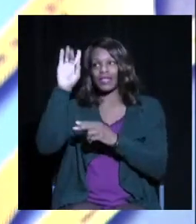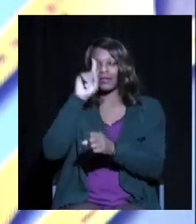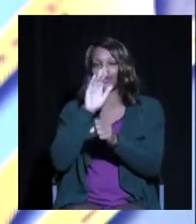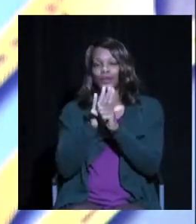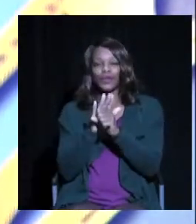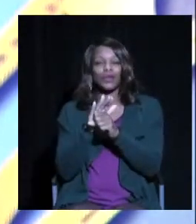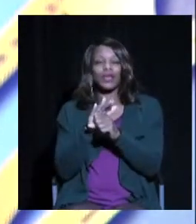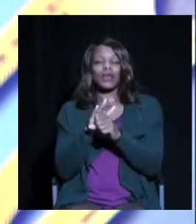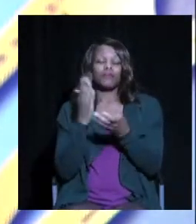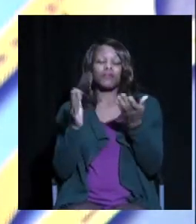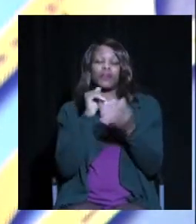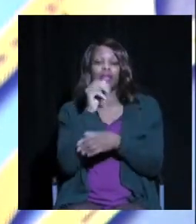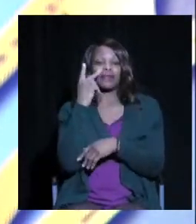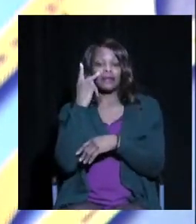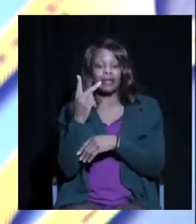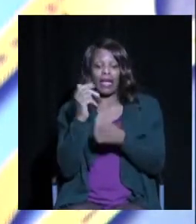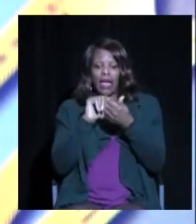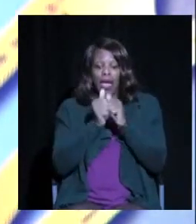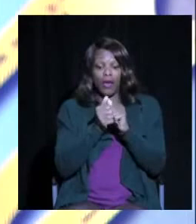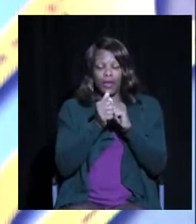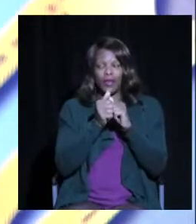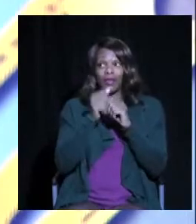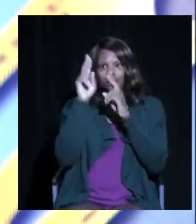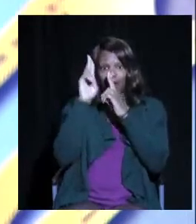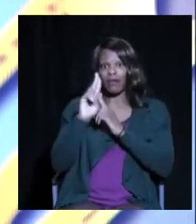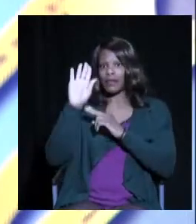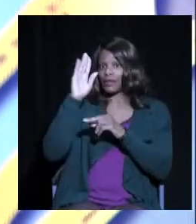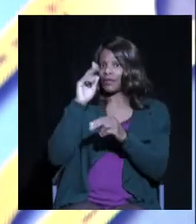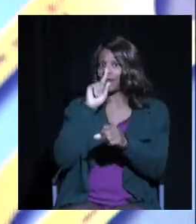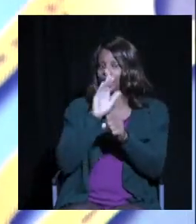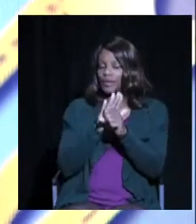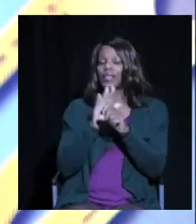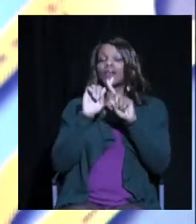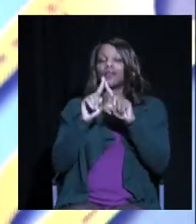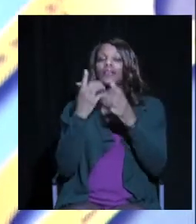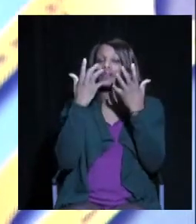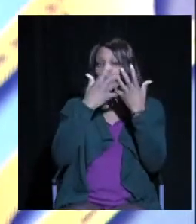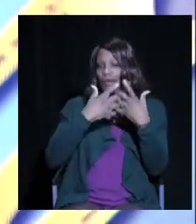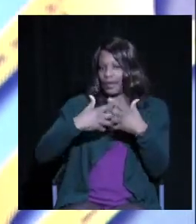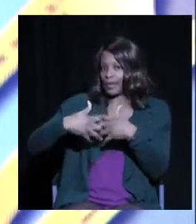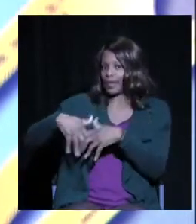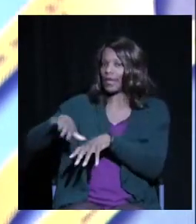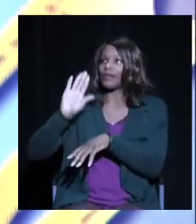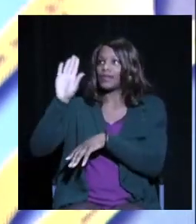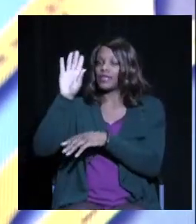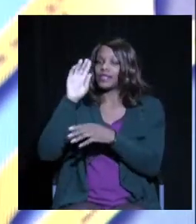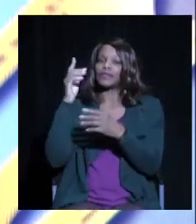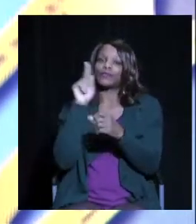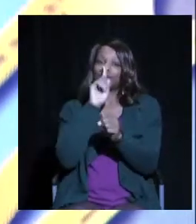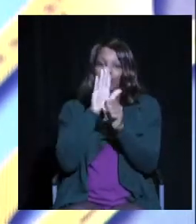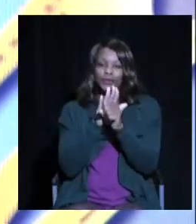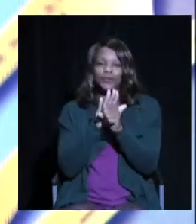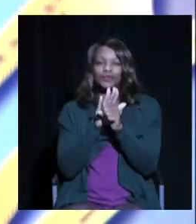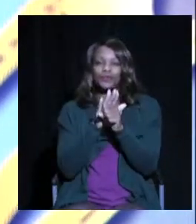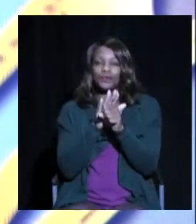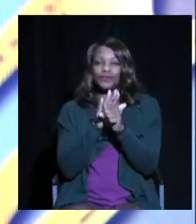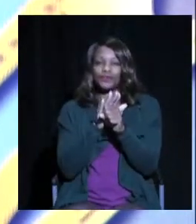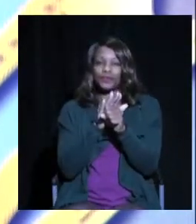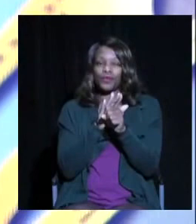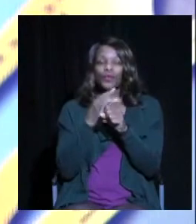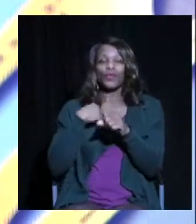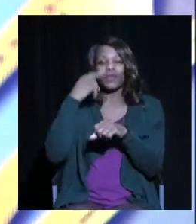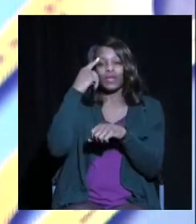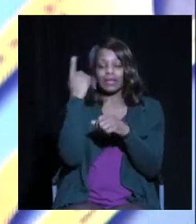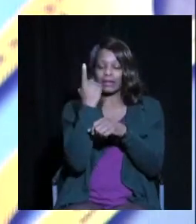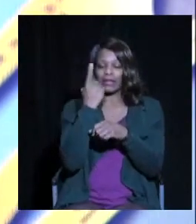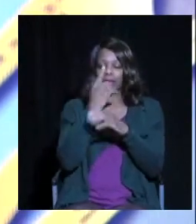may not see exactly how he's going to do it, but what is God doing right now? He is at work keeping his promises. This thing that seems like it's in the way of God's